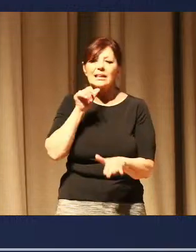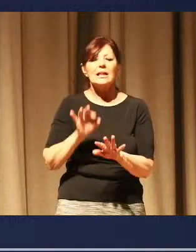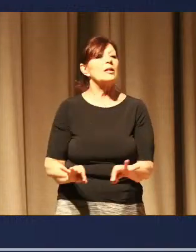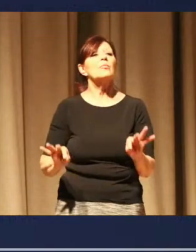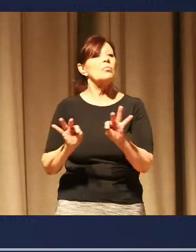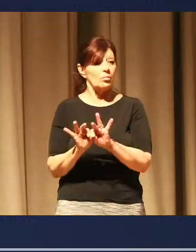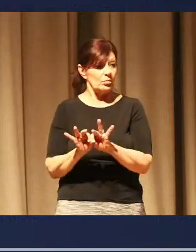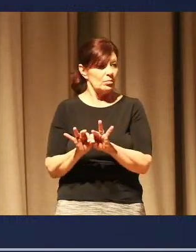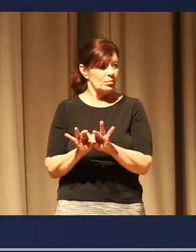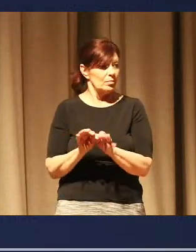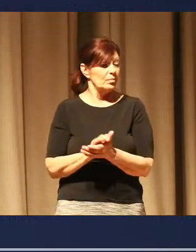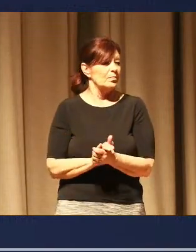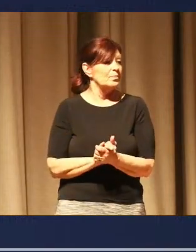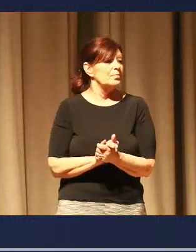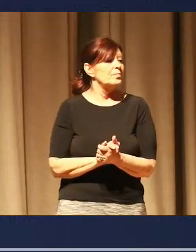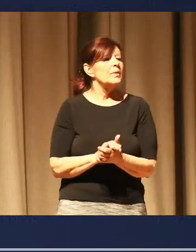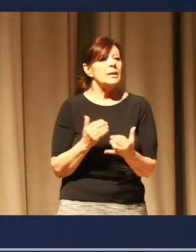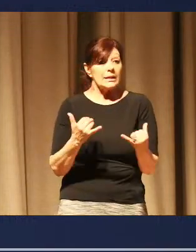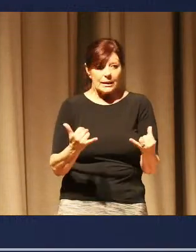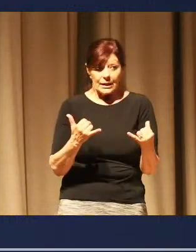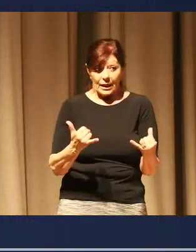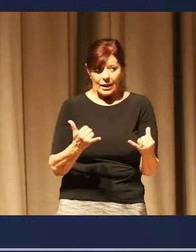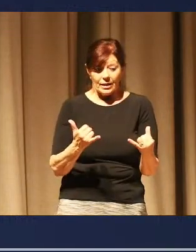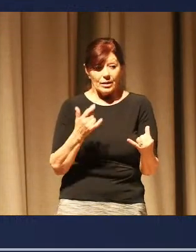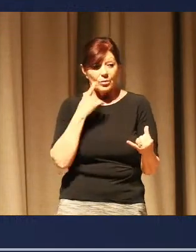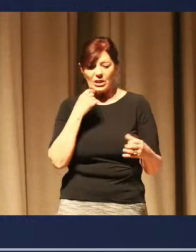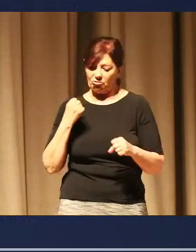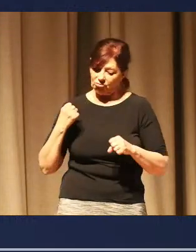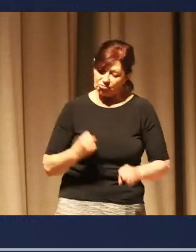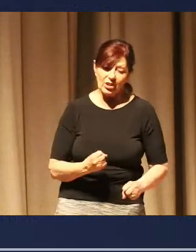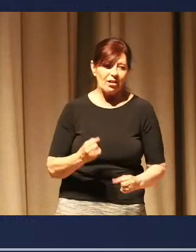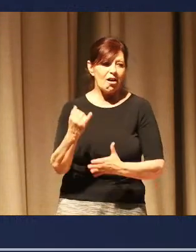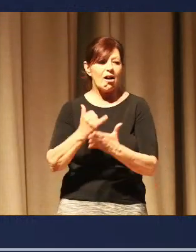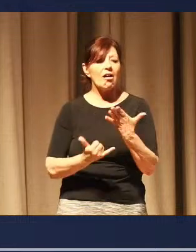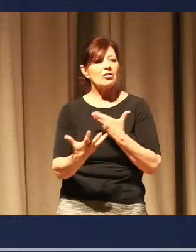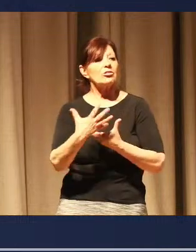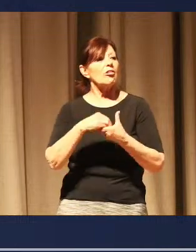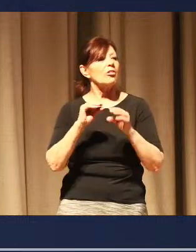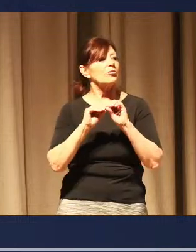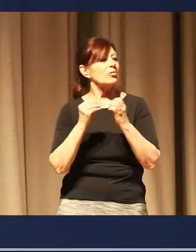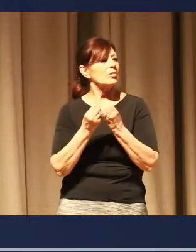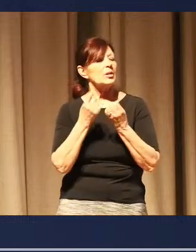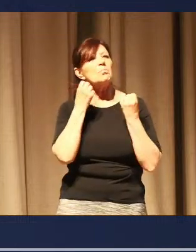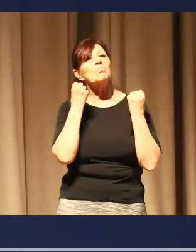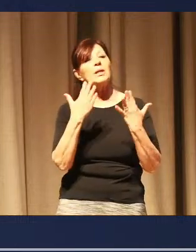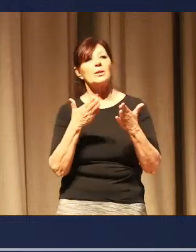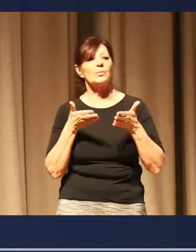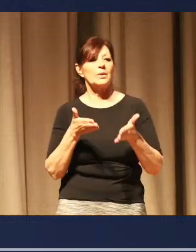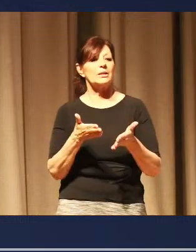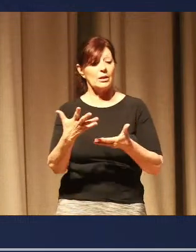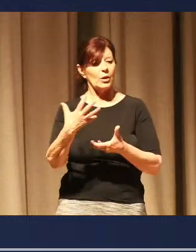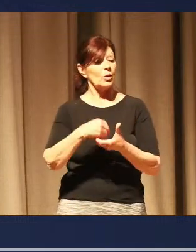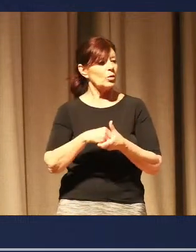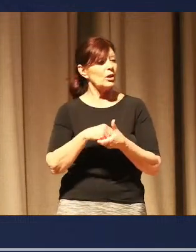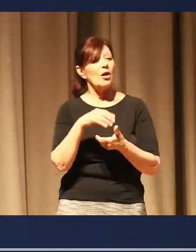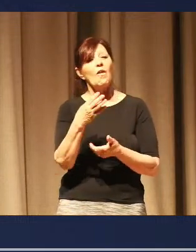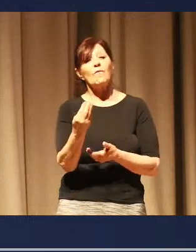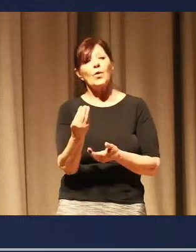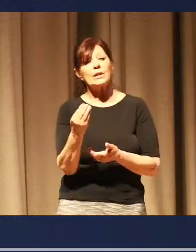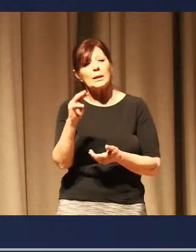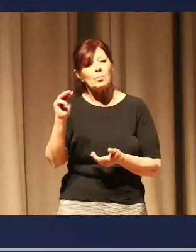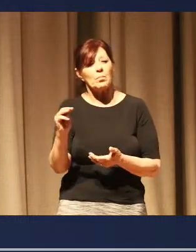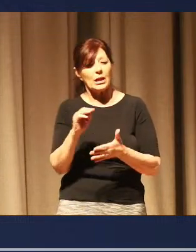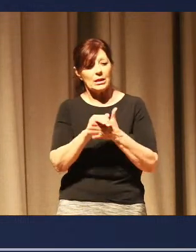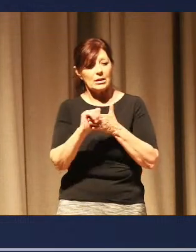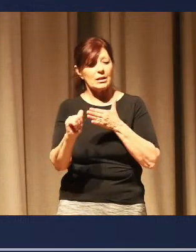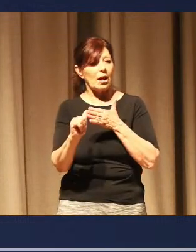of our local economy. Today, we have strengthened our arts and cultural organizations in many ways, including with a $14 million